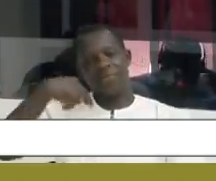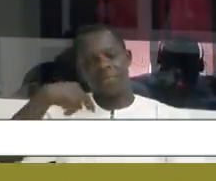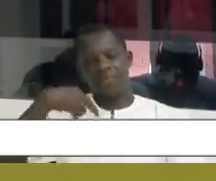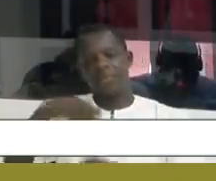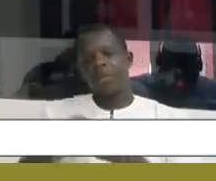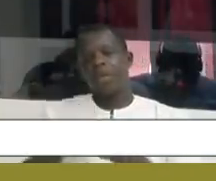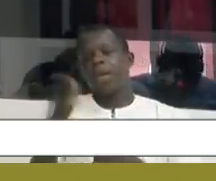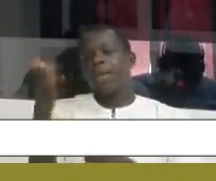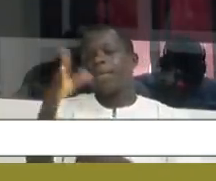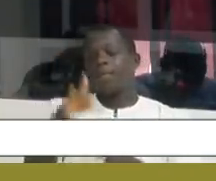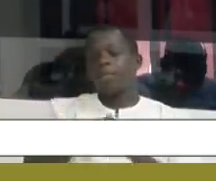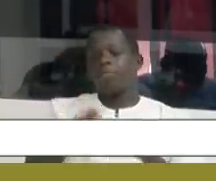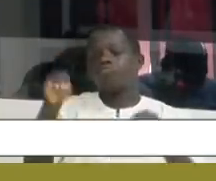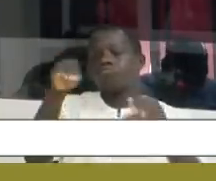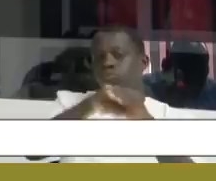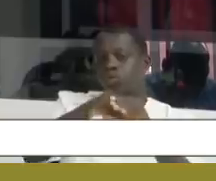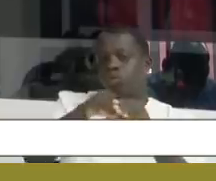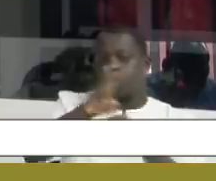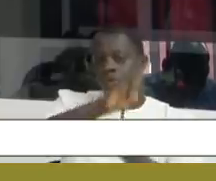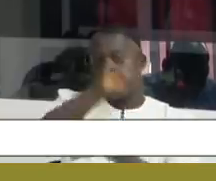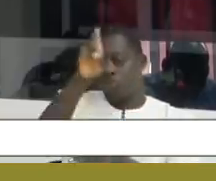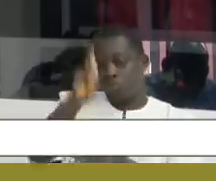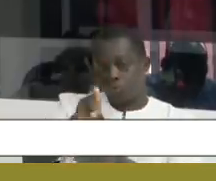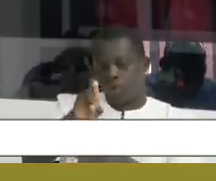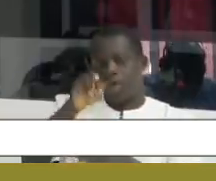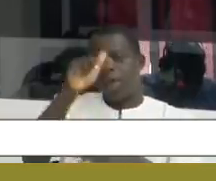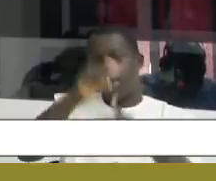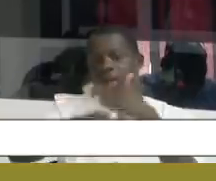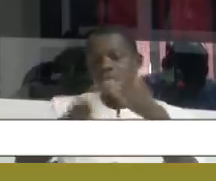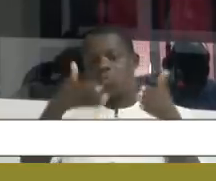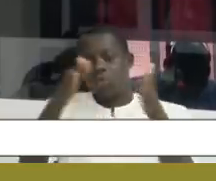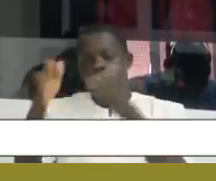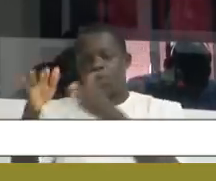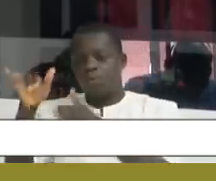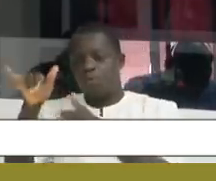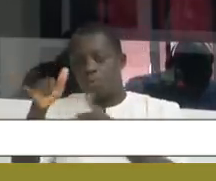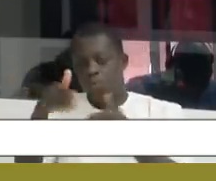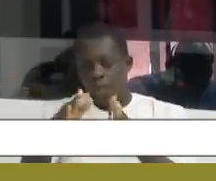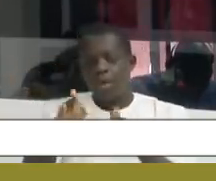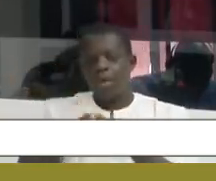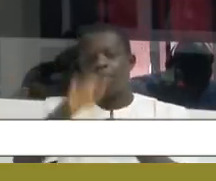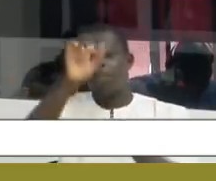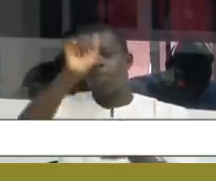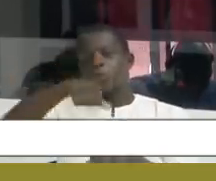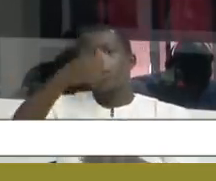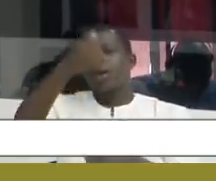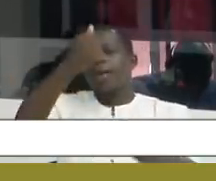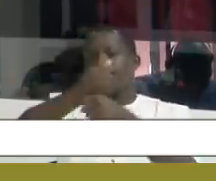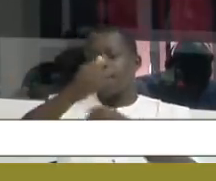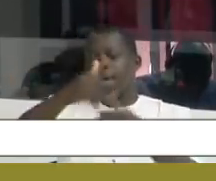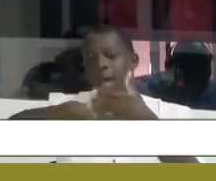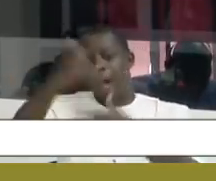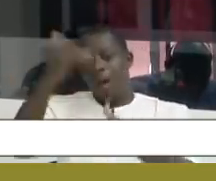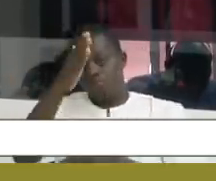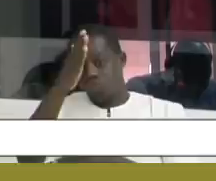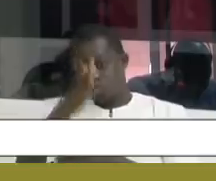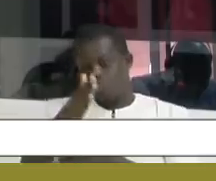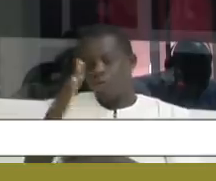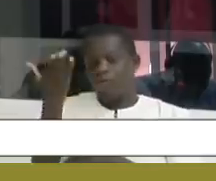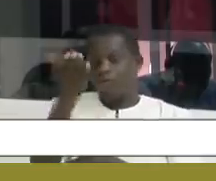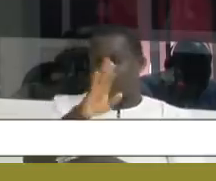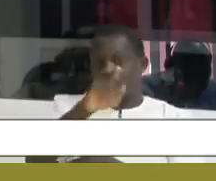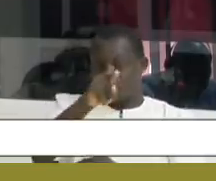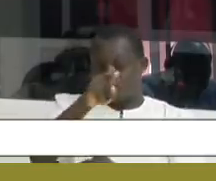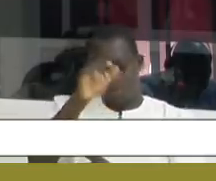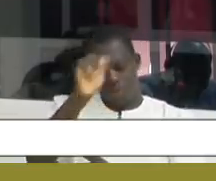that perhaps putting a question in a particular way can elicit the truth out of you, I would do